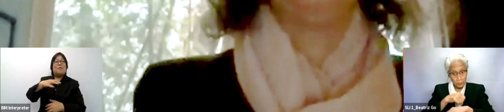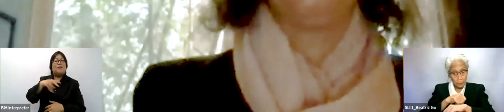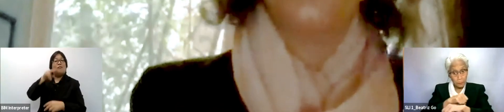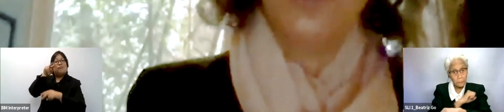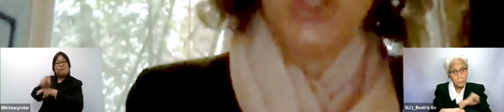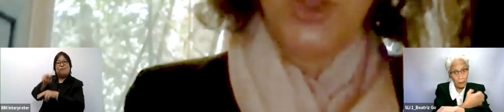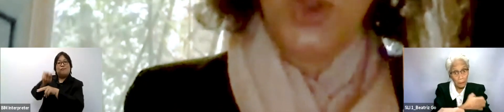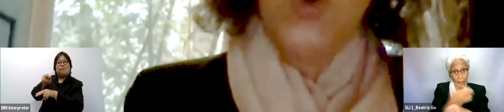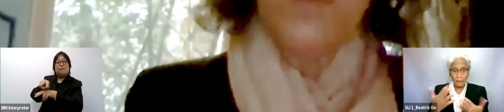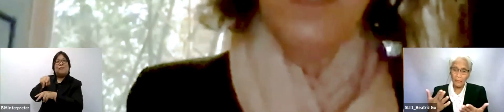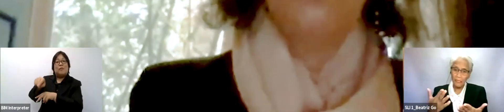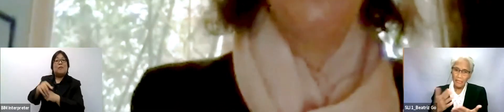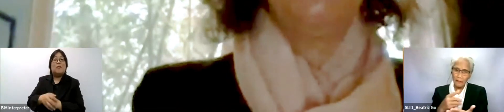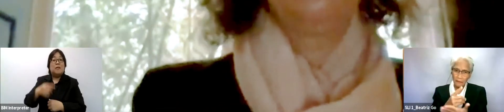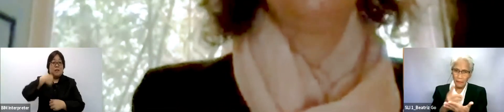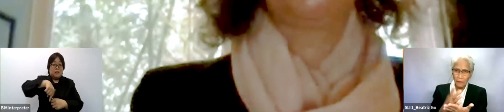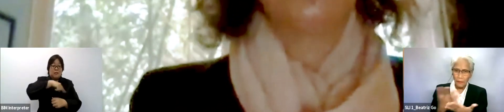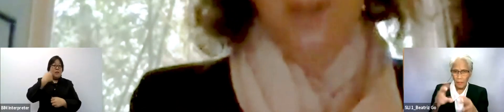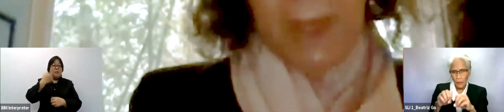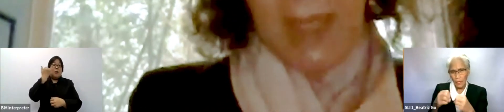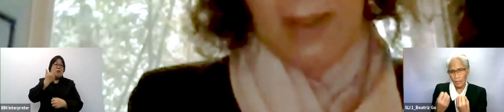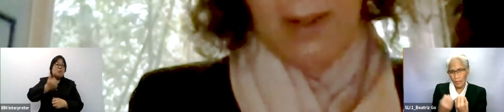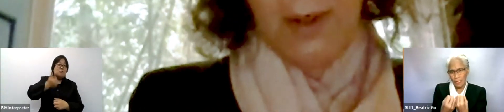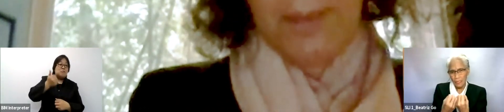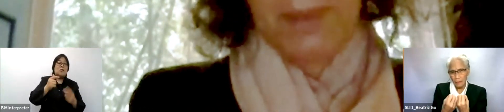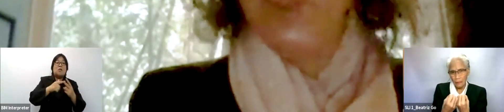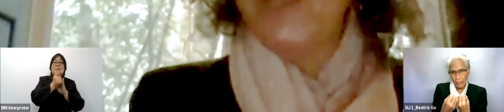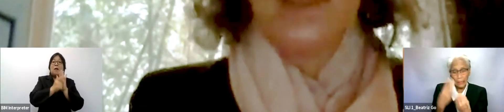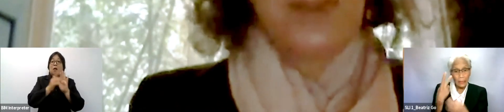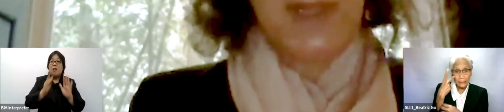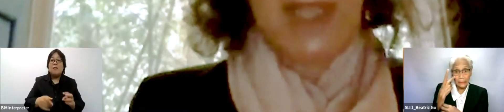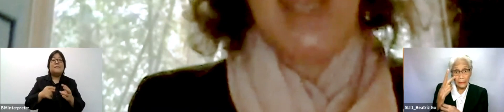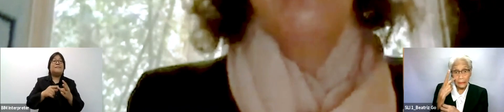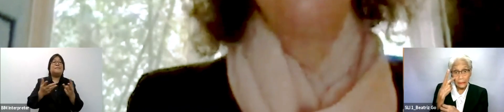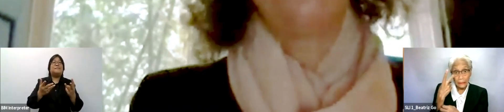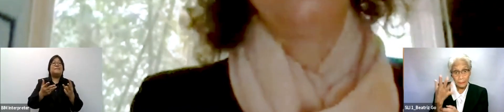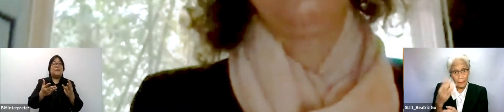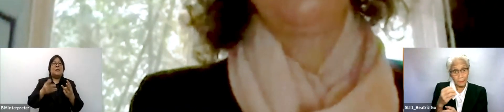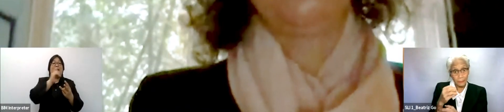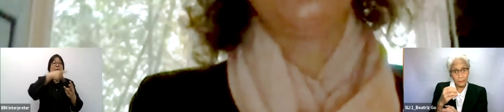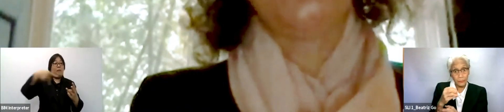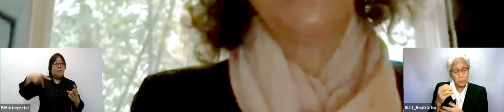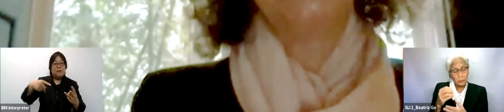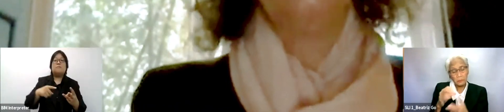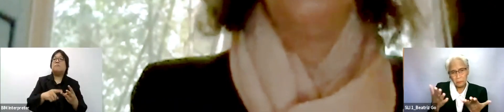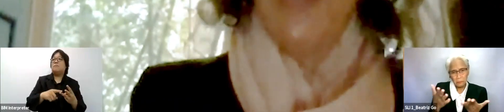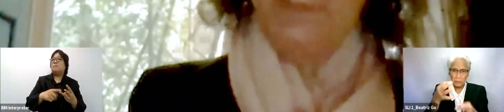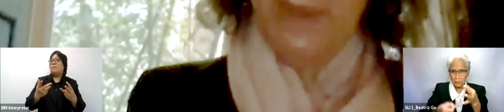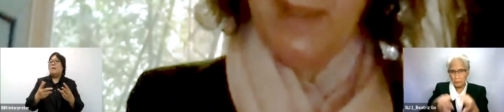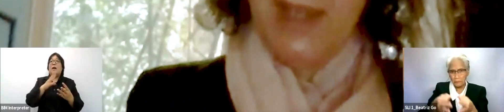where observation home, the fact that children should not be in police custody, the fact that children should